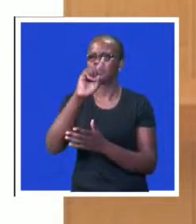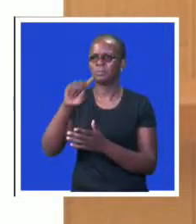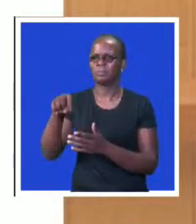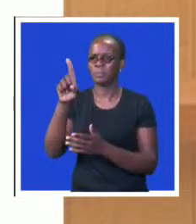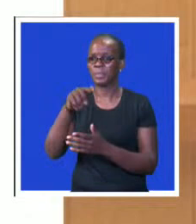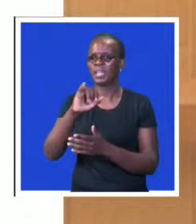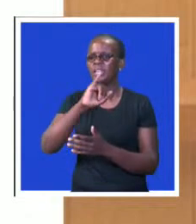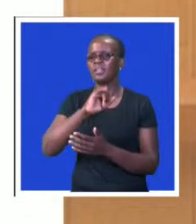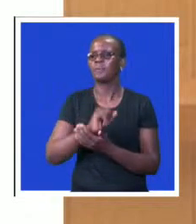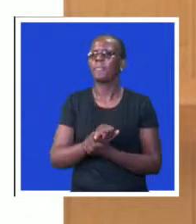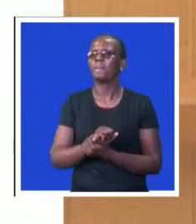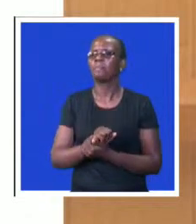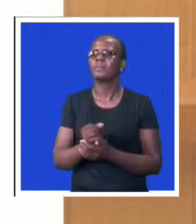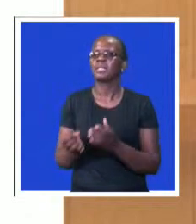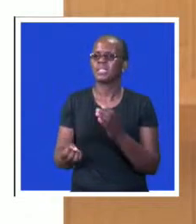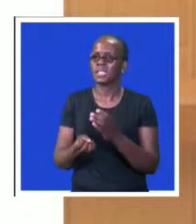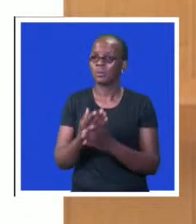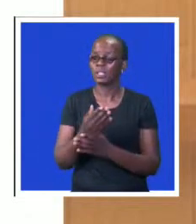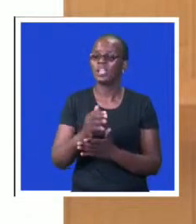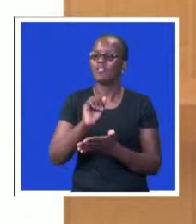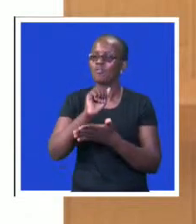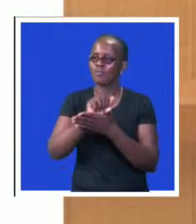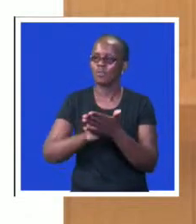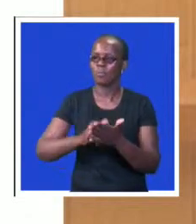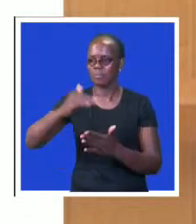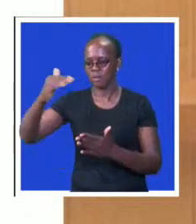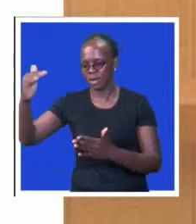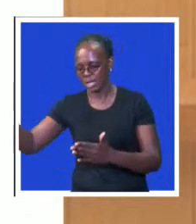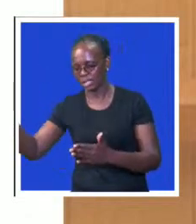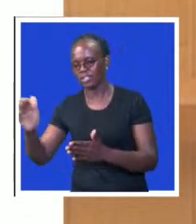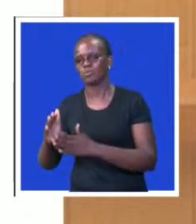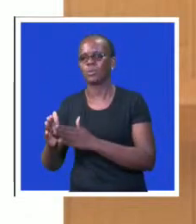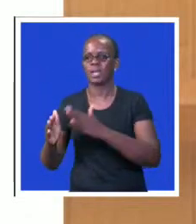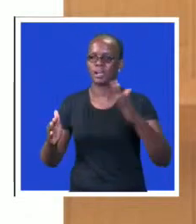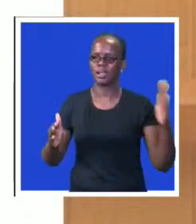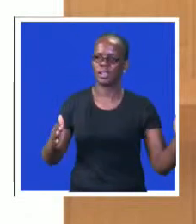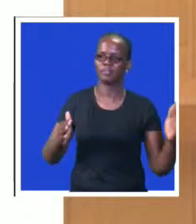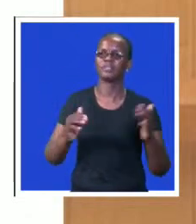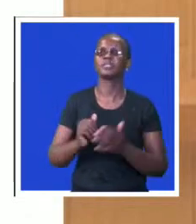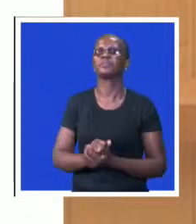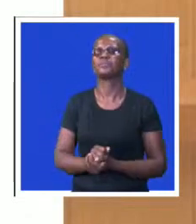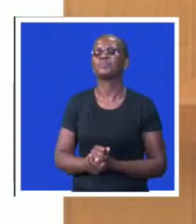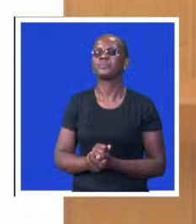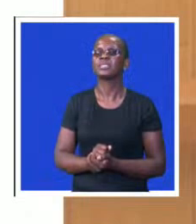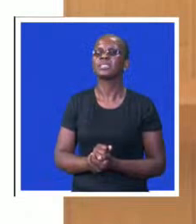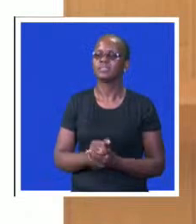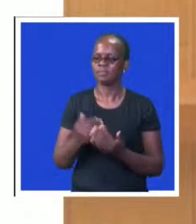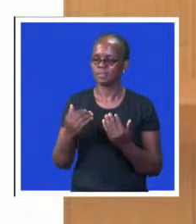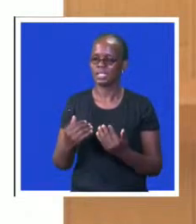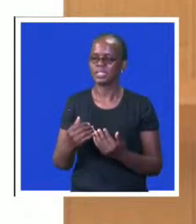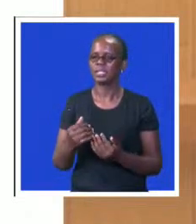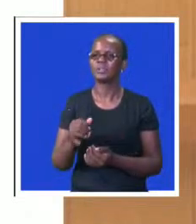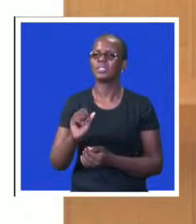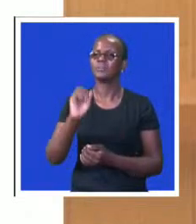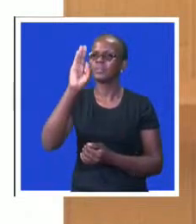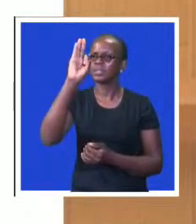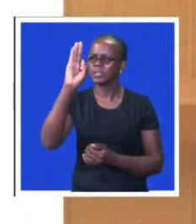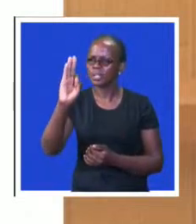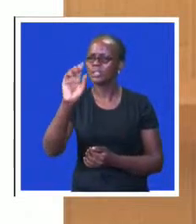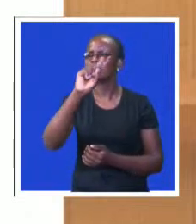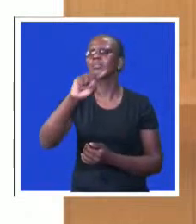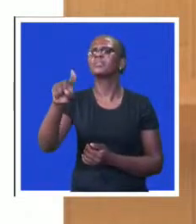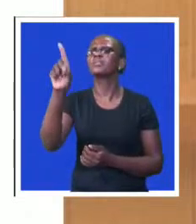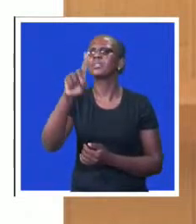to start from the right to the left. 3 times 0. 3